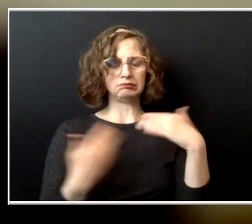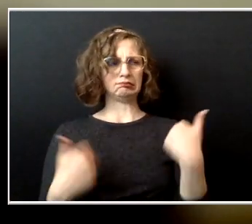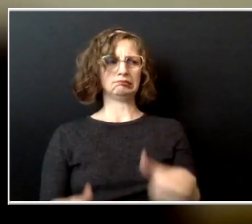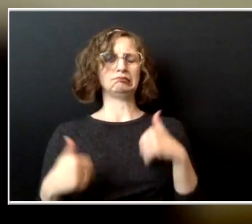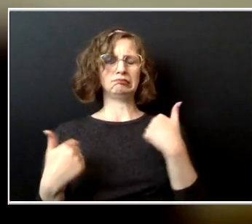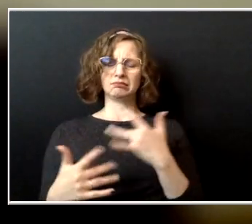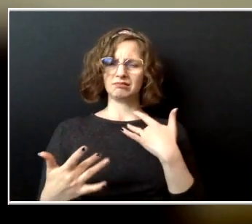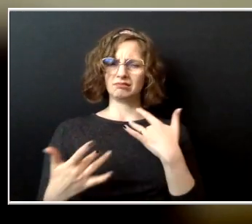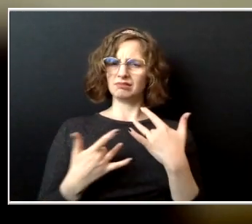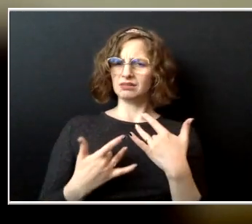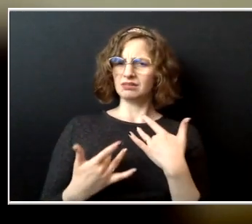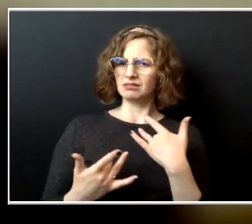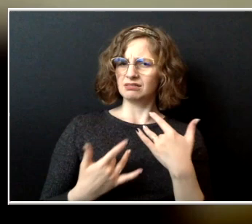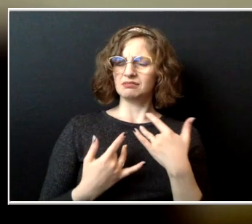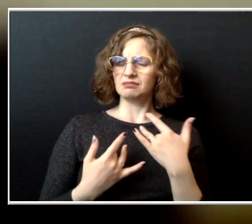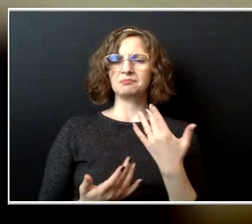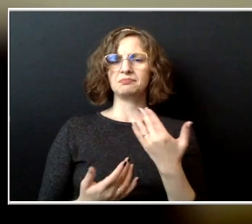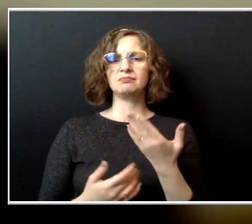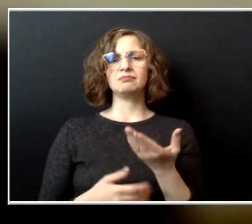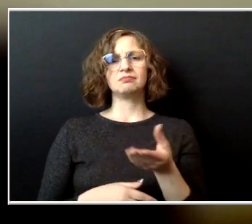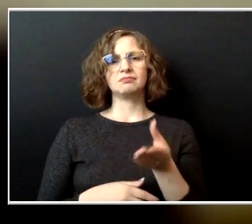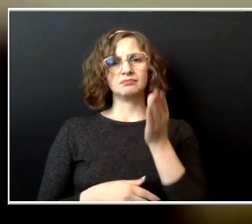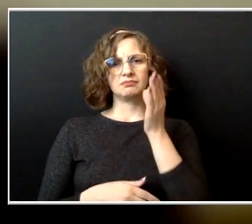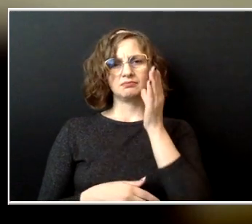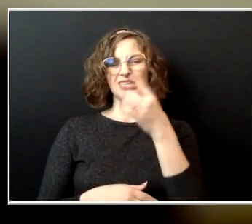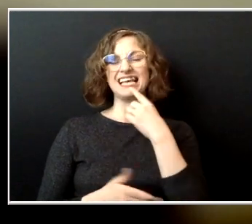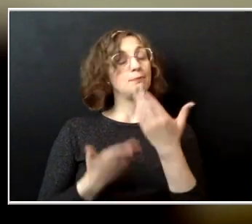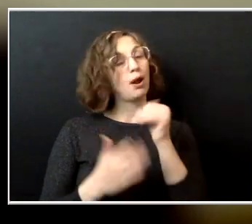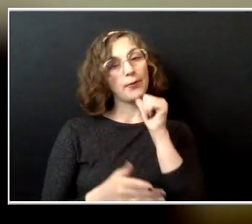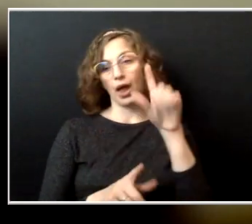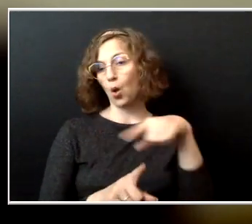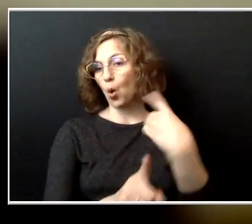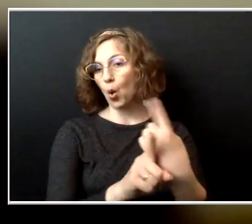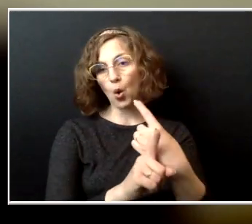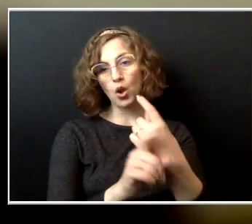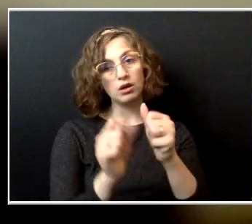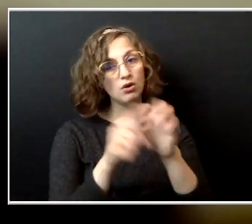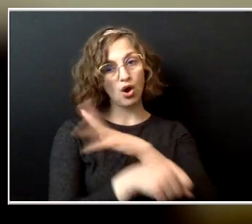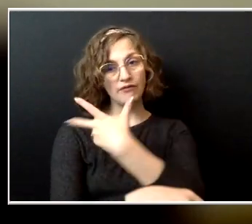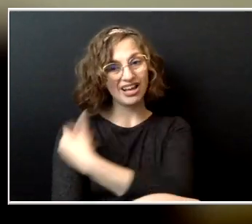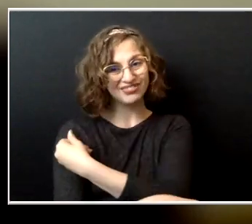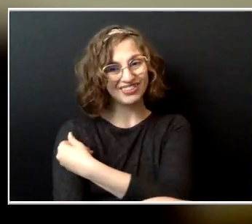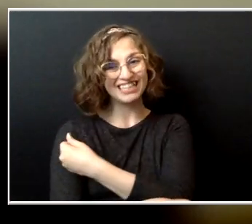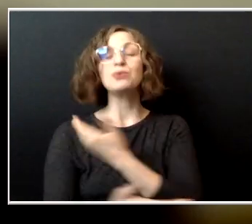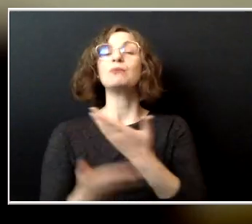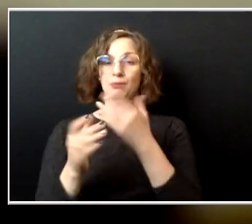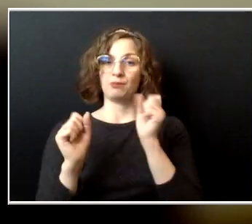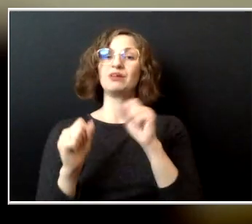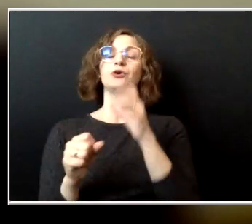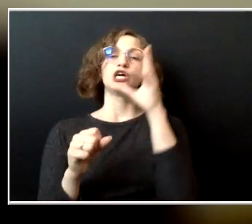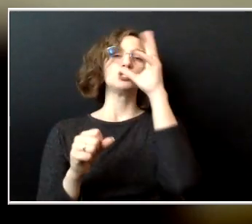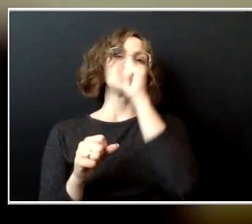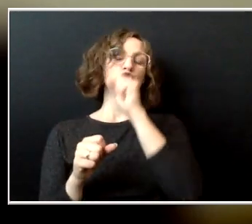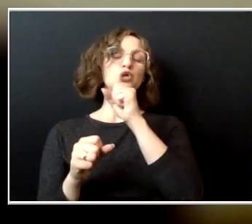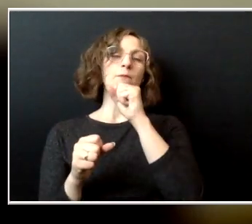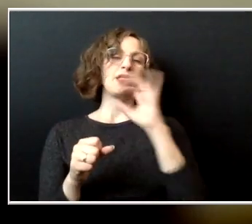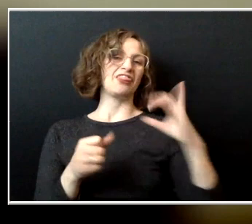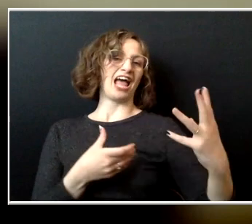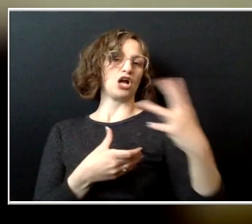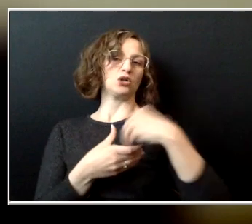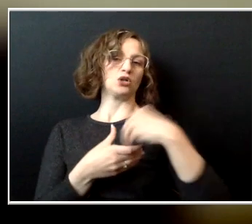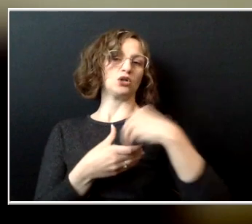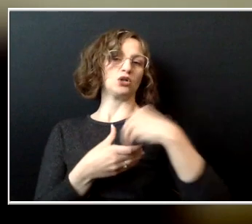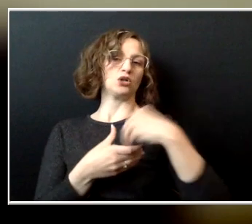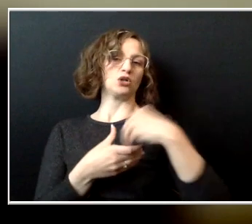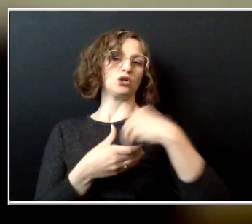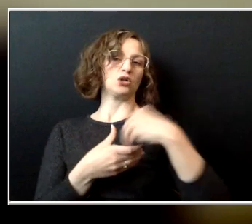I would say this probably isn't just for the COVID vaccine, but we may be able to extrapolate that out to other very important vaccines to